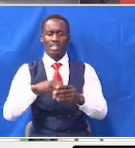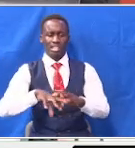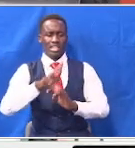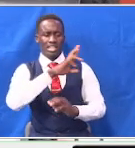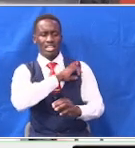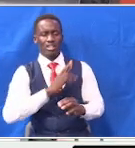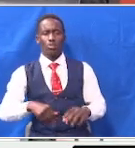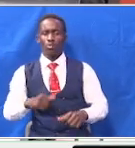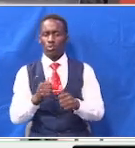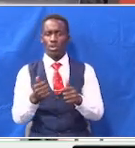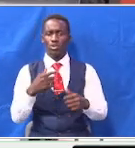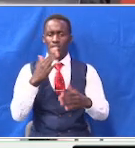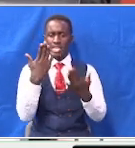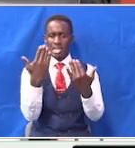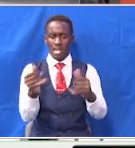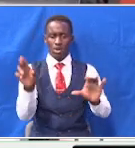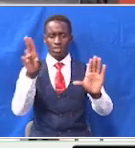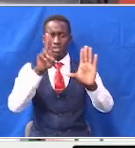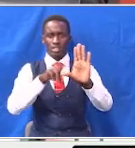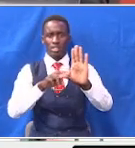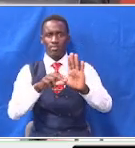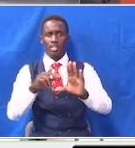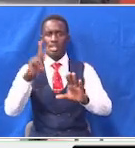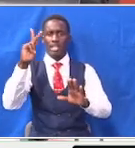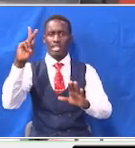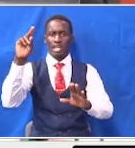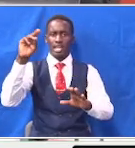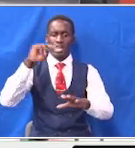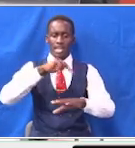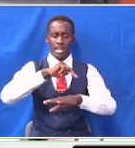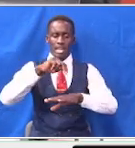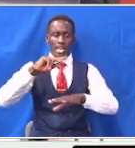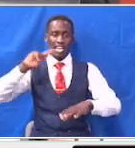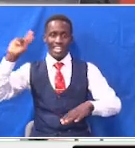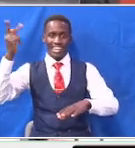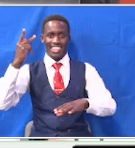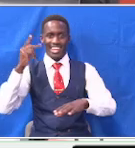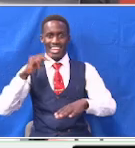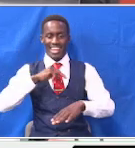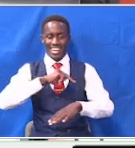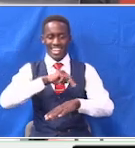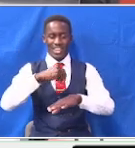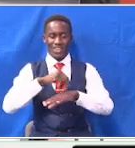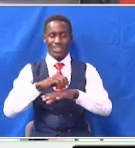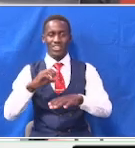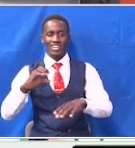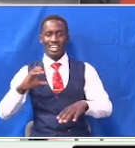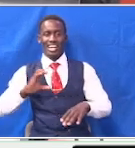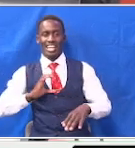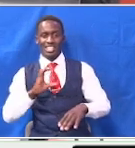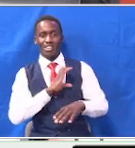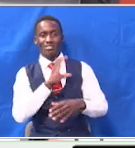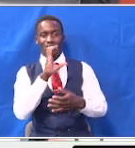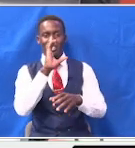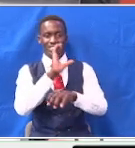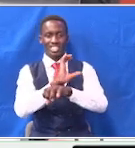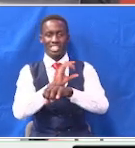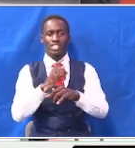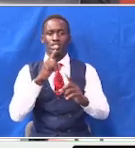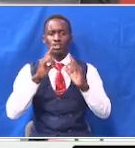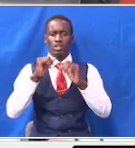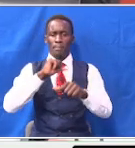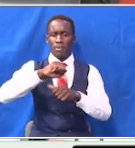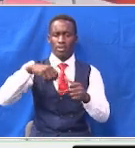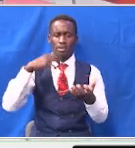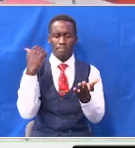current chair of the Kenya National Council of Churches. You've known him on our channel. He's outspoken over issues in